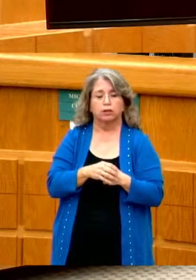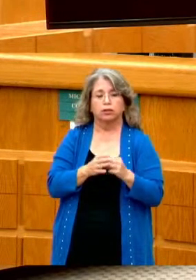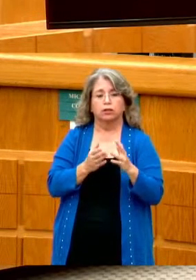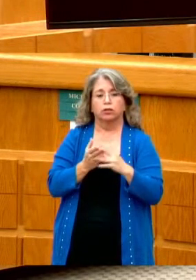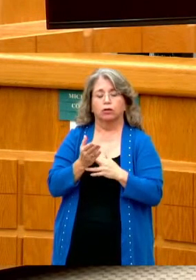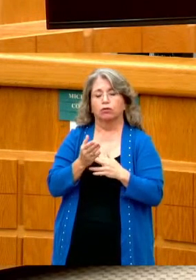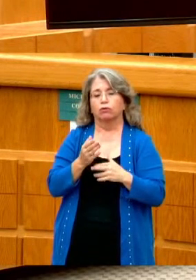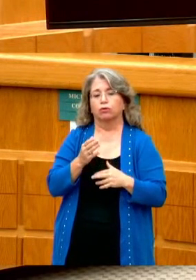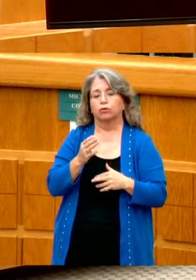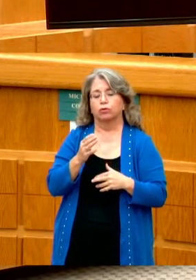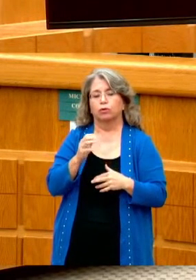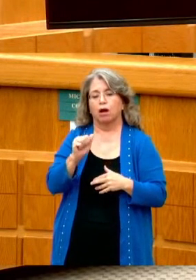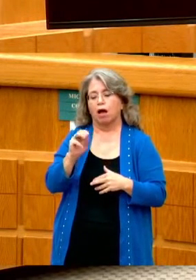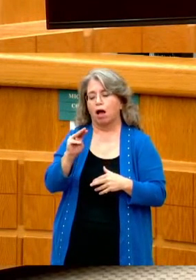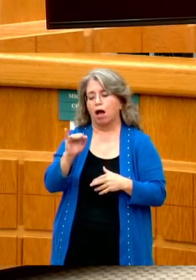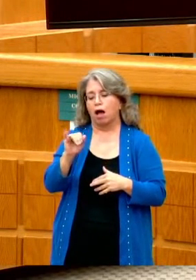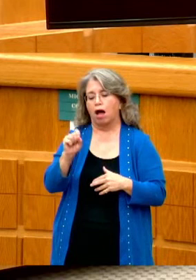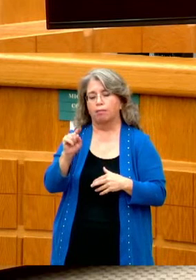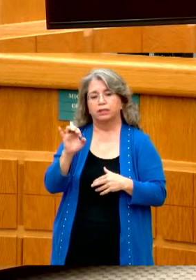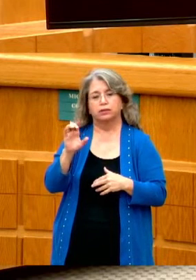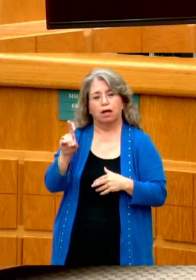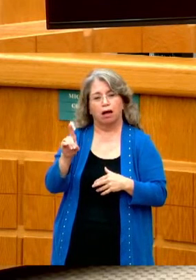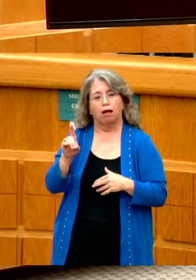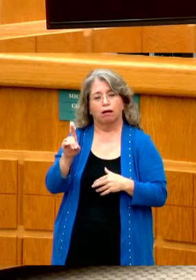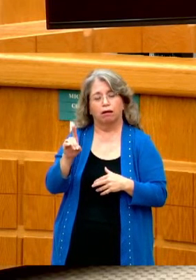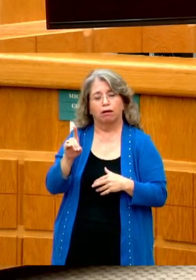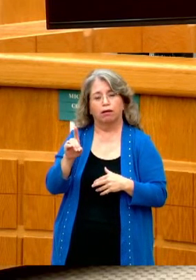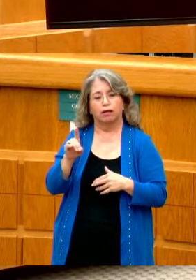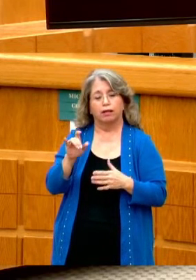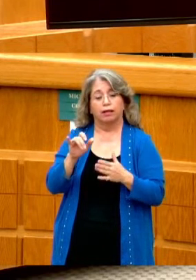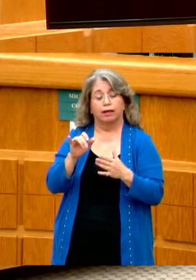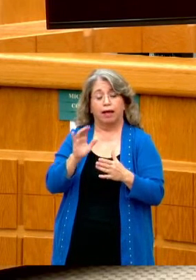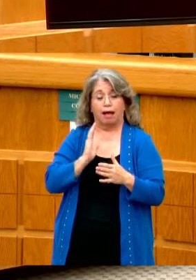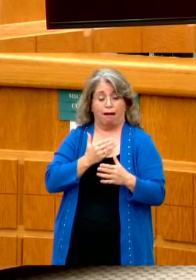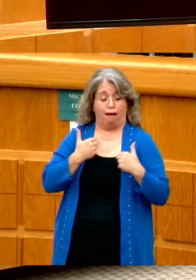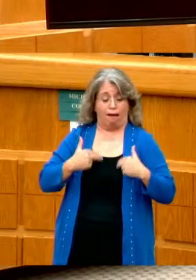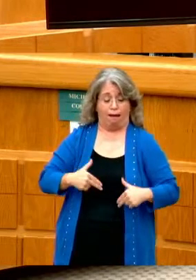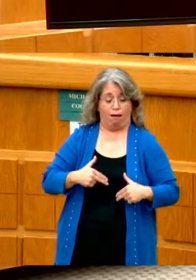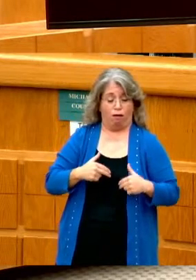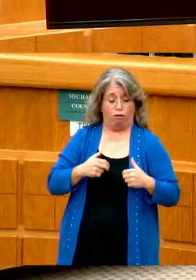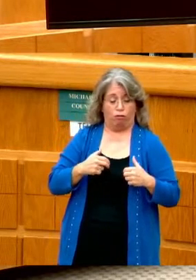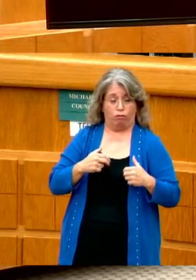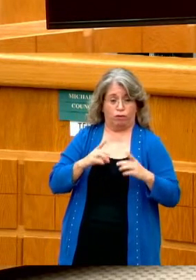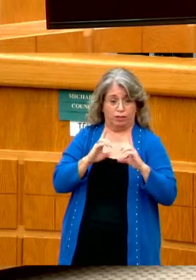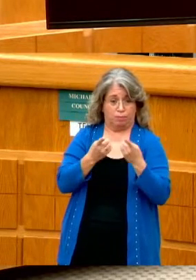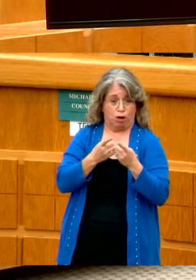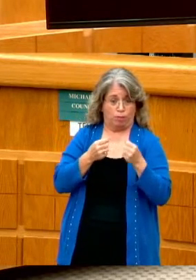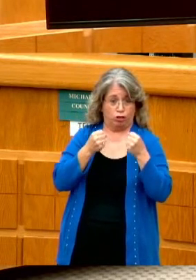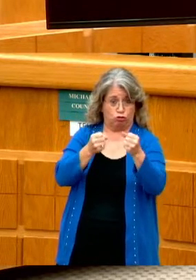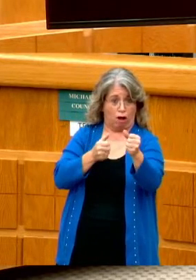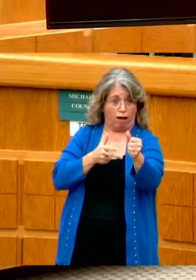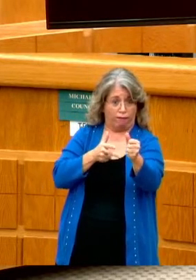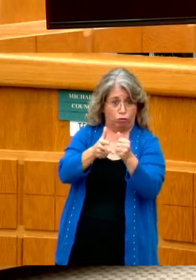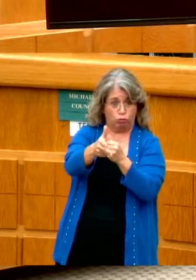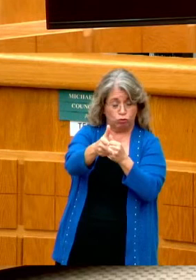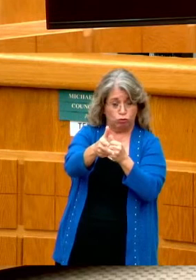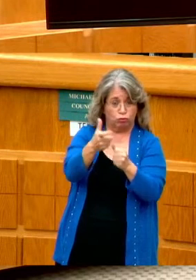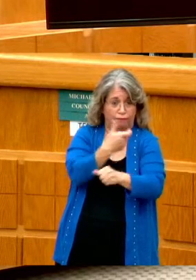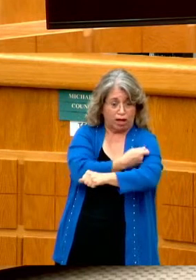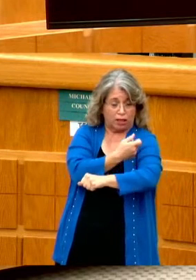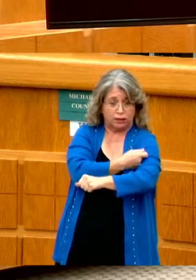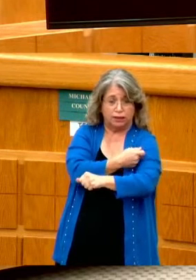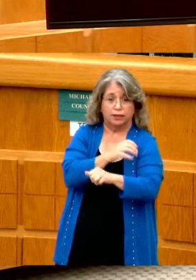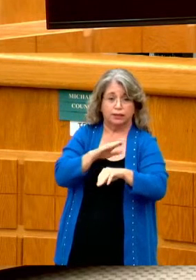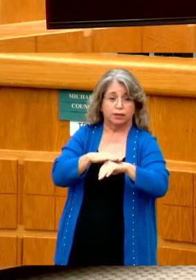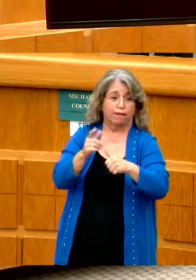Amistad. The health district drive-thrus are on a first-come, first-served basis for those that qualify under the open